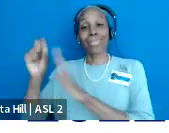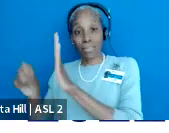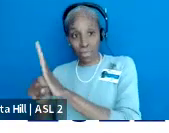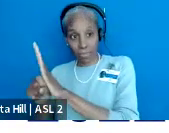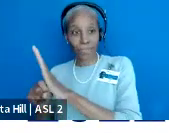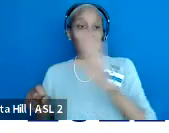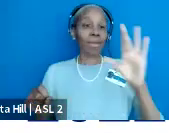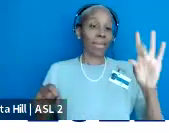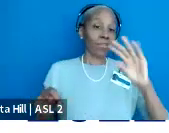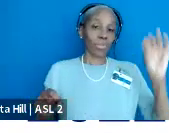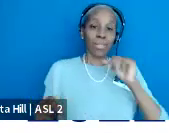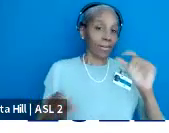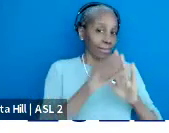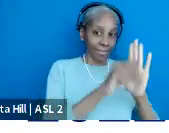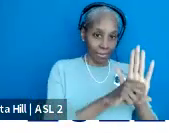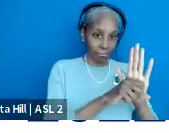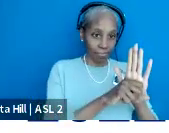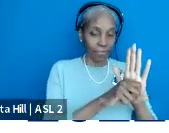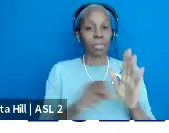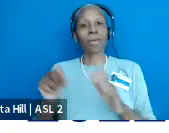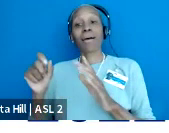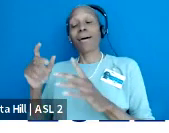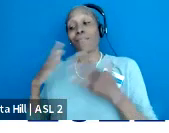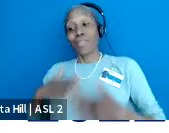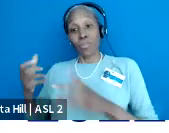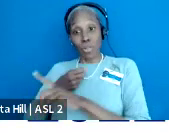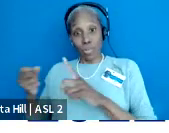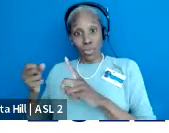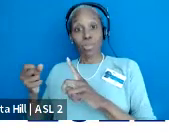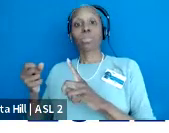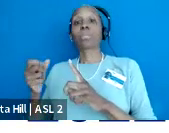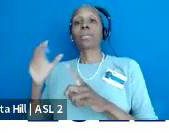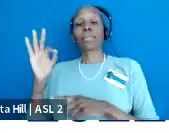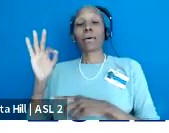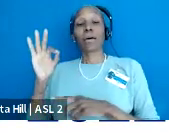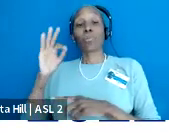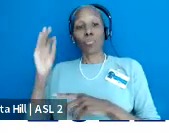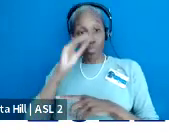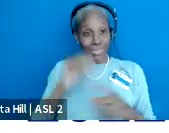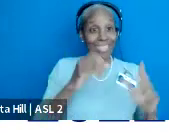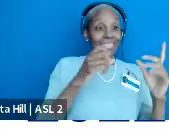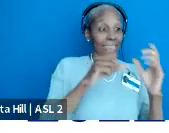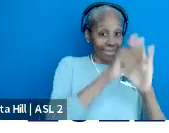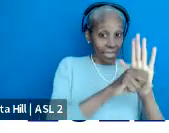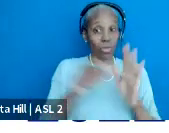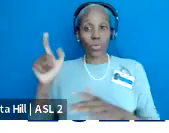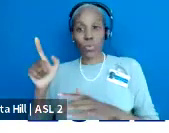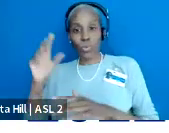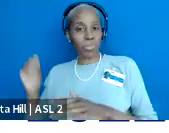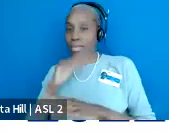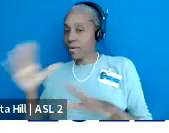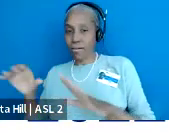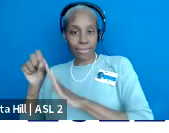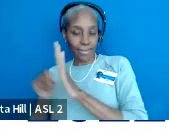and 85% in non-state-op. Physical abuse substantiated cases was 9% in state-op and 21% in